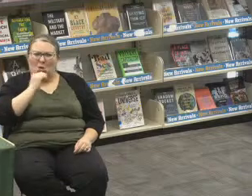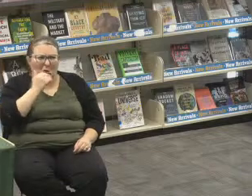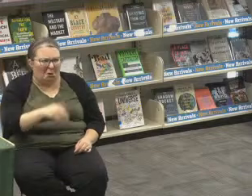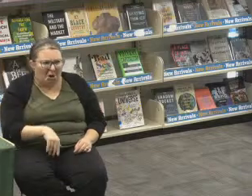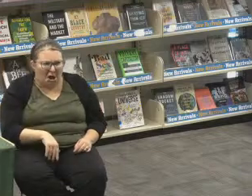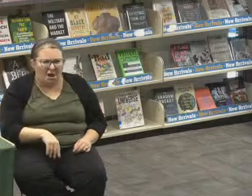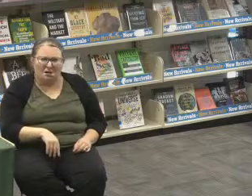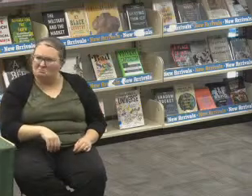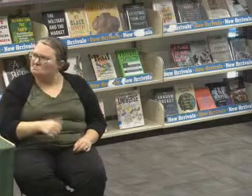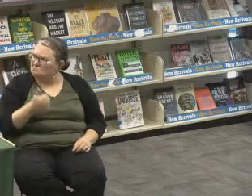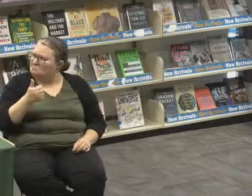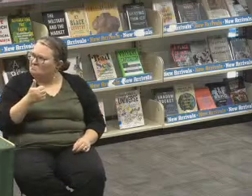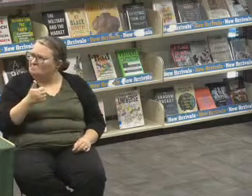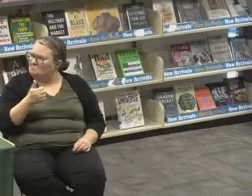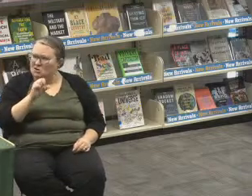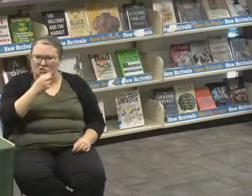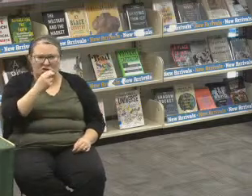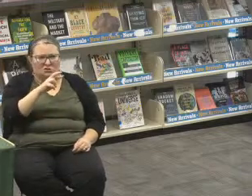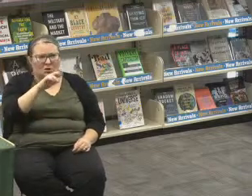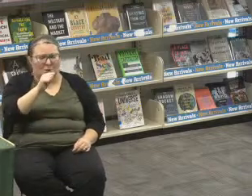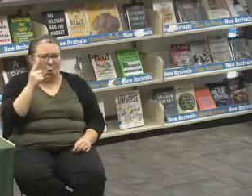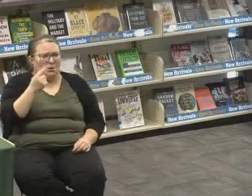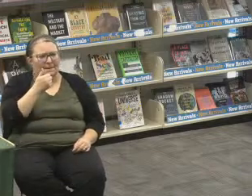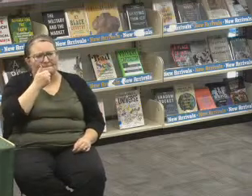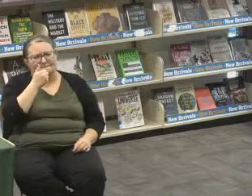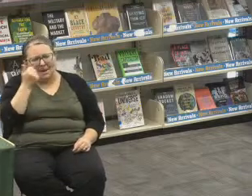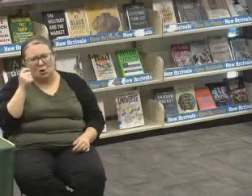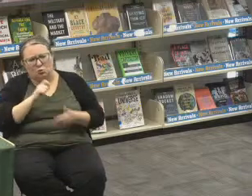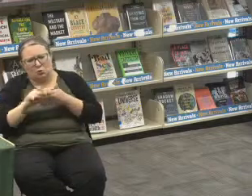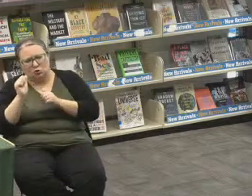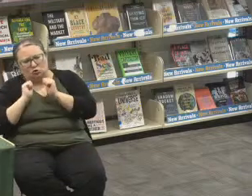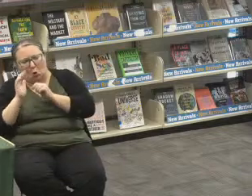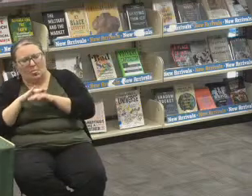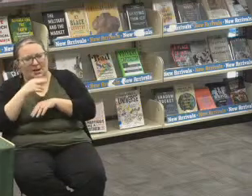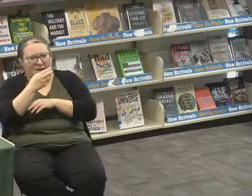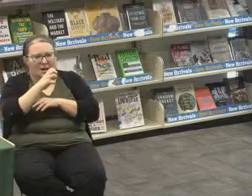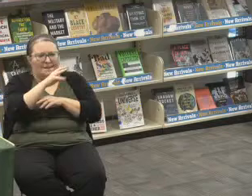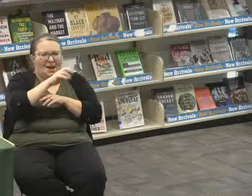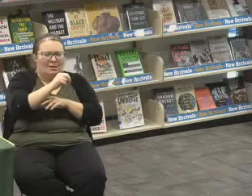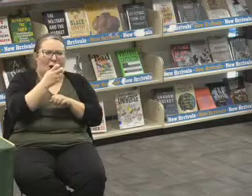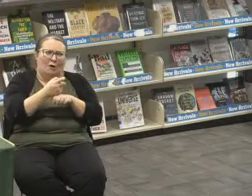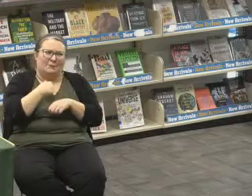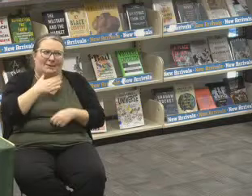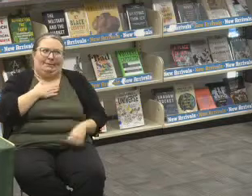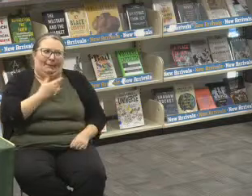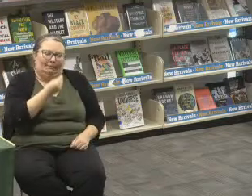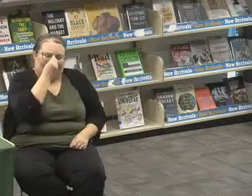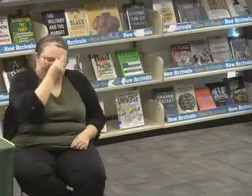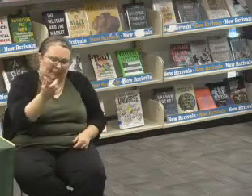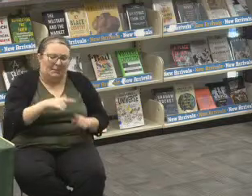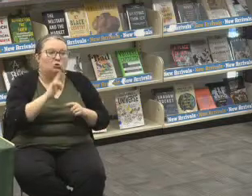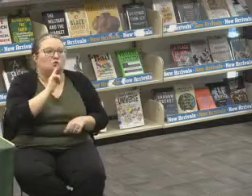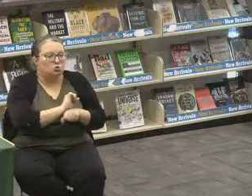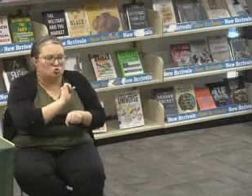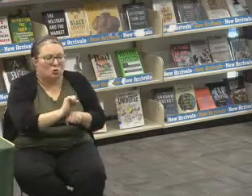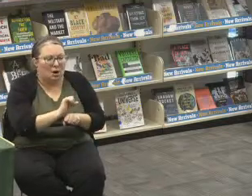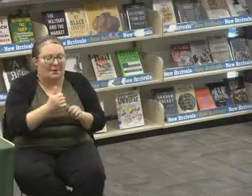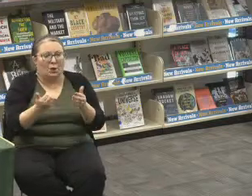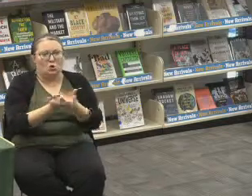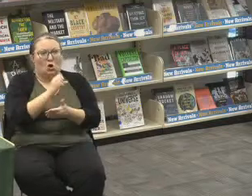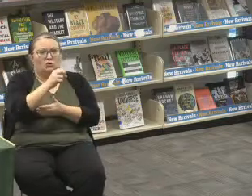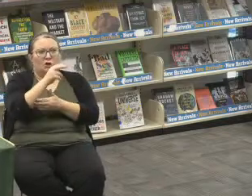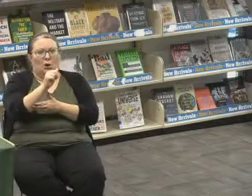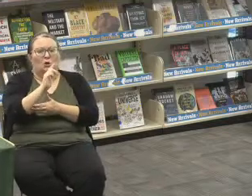good. Like, She-Ra was always a better written show than He-Man. It's hard for me to admit that, but it's true. But the new She-Ra is